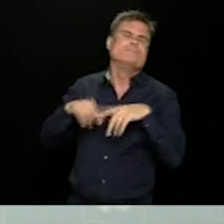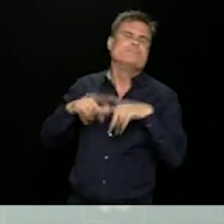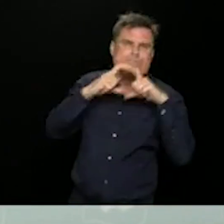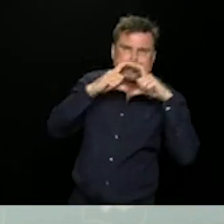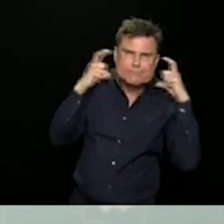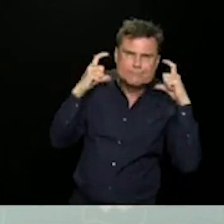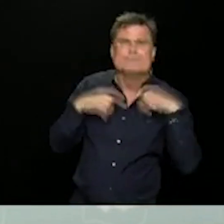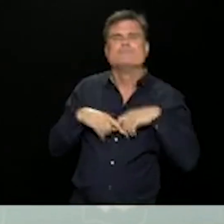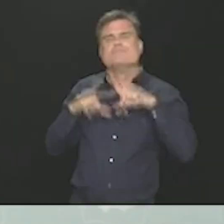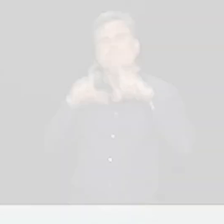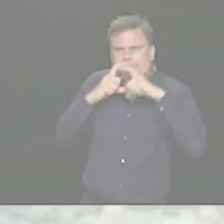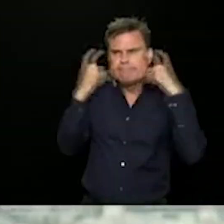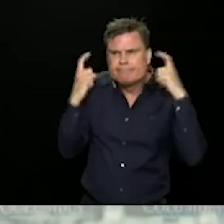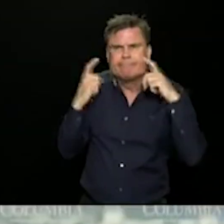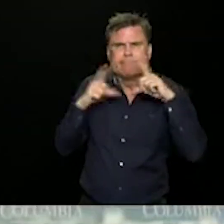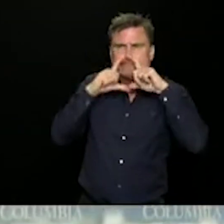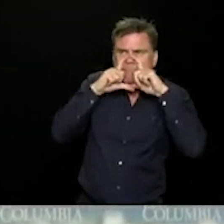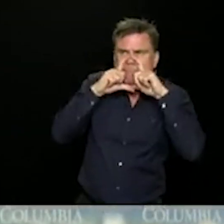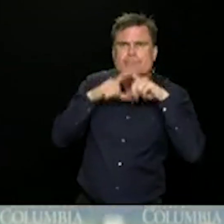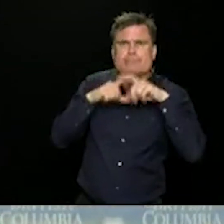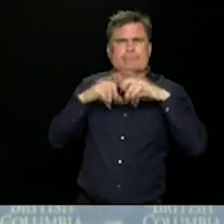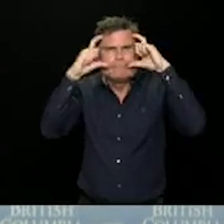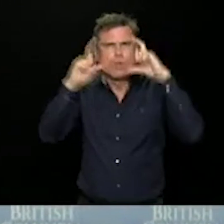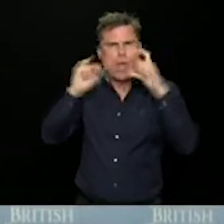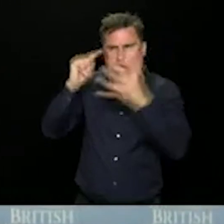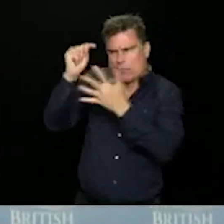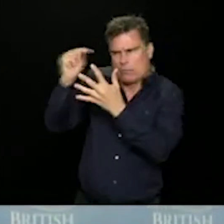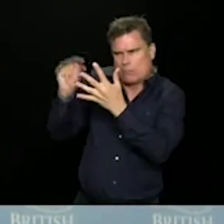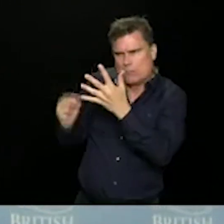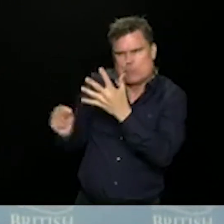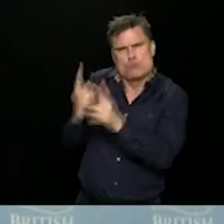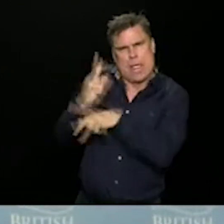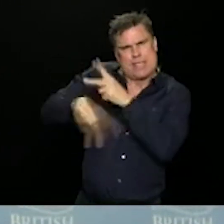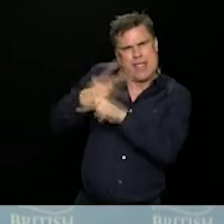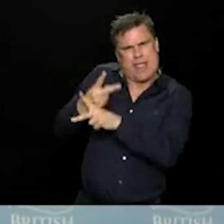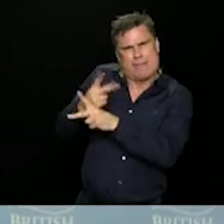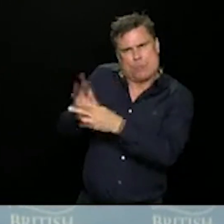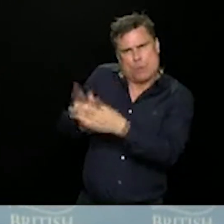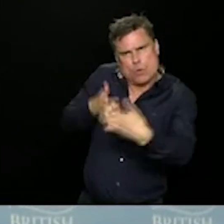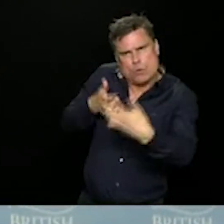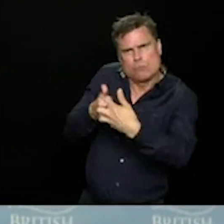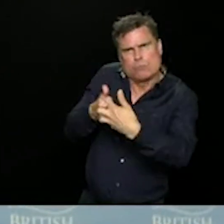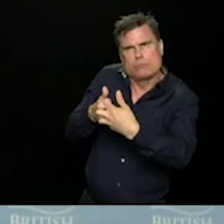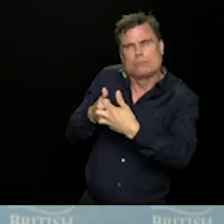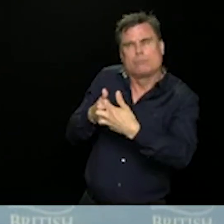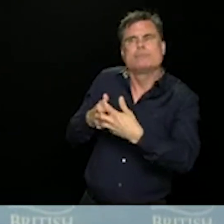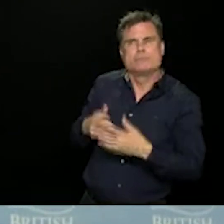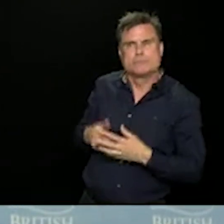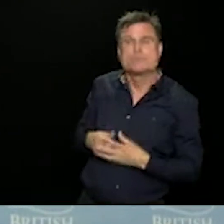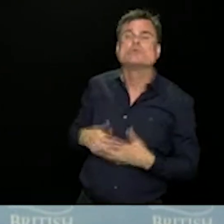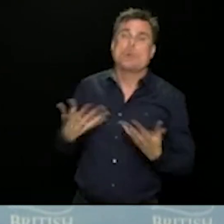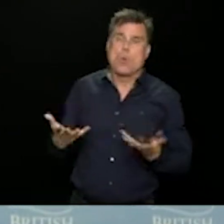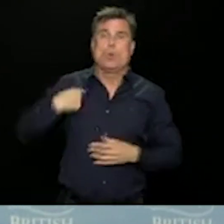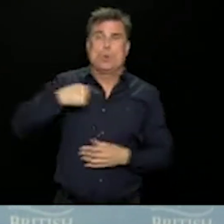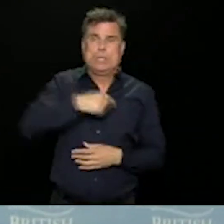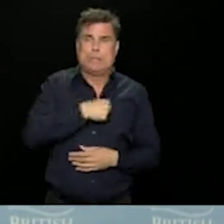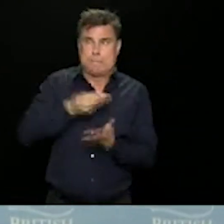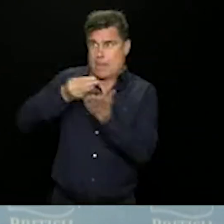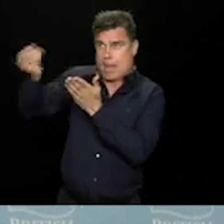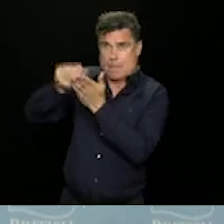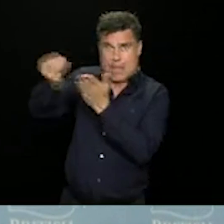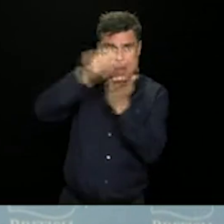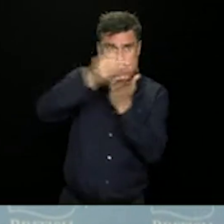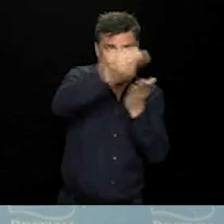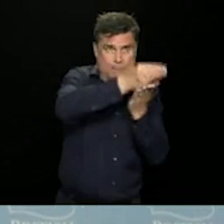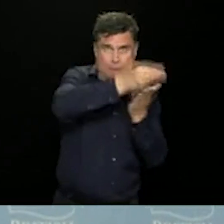as we go into the fall. I think the situation is clearly better if you see the numbers. So I think the steps